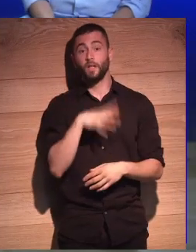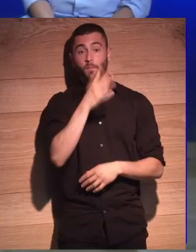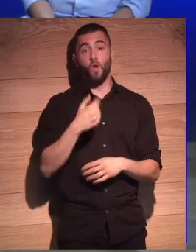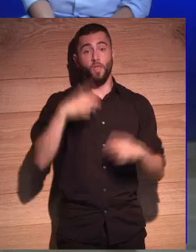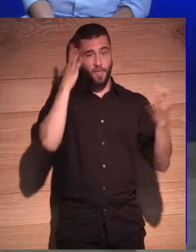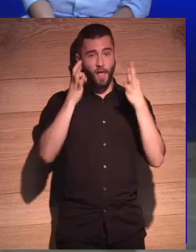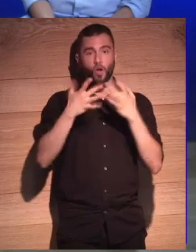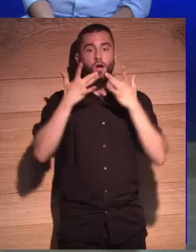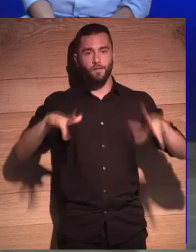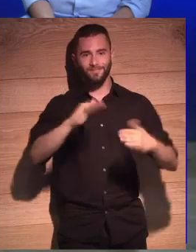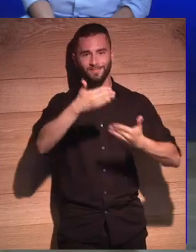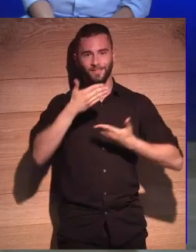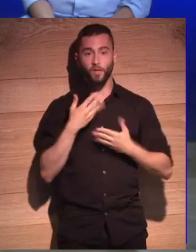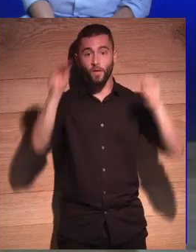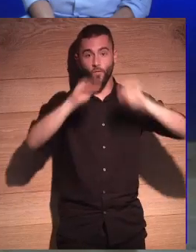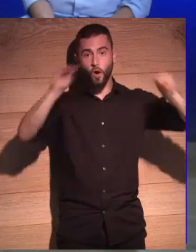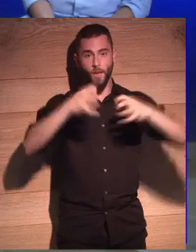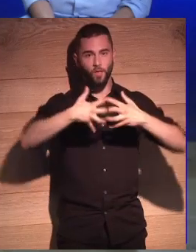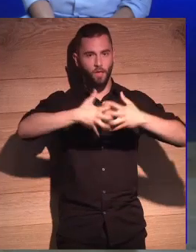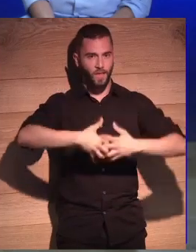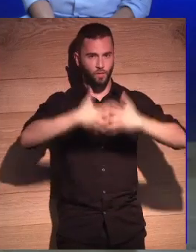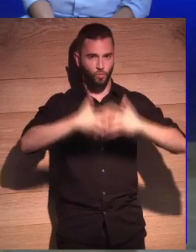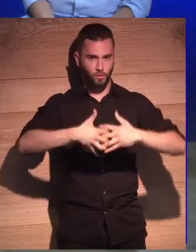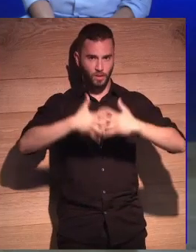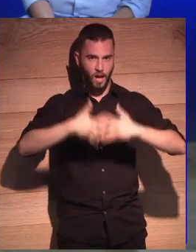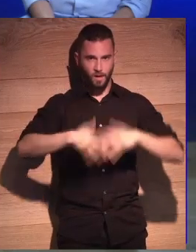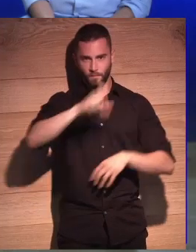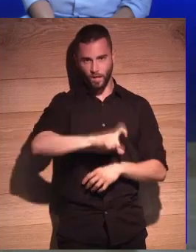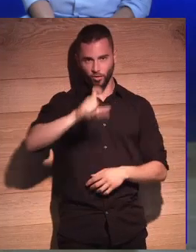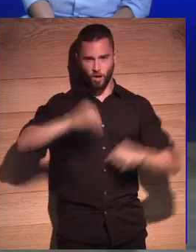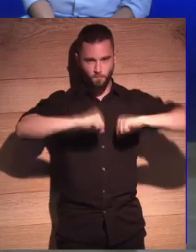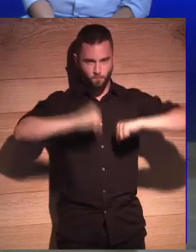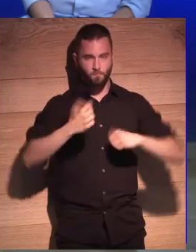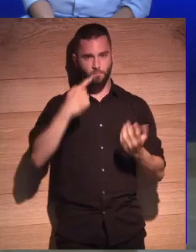have objective data, and